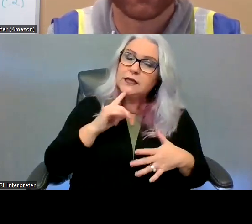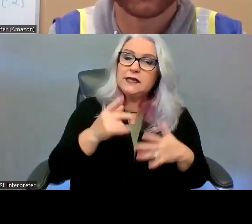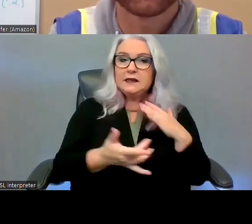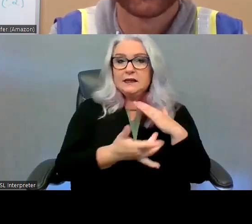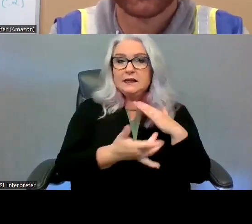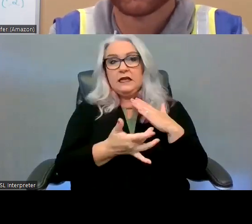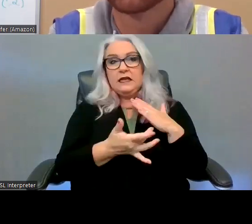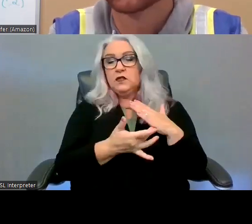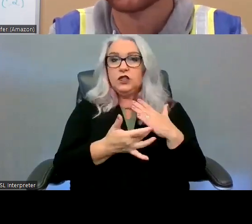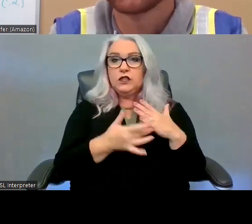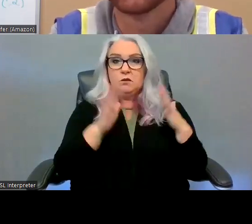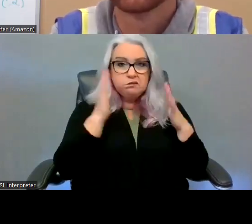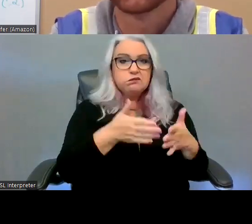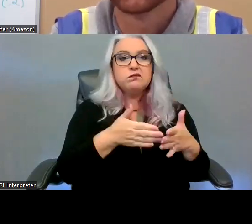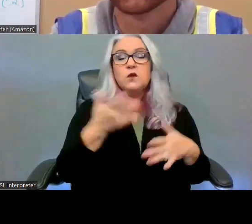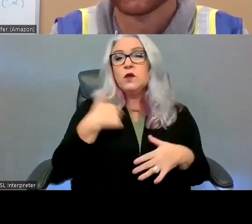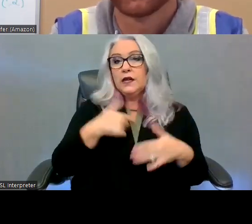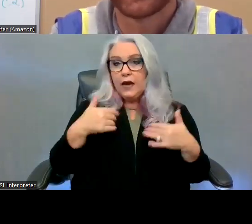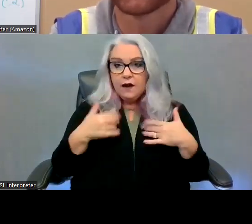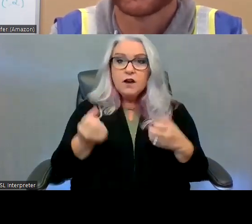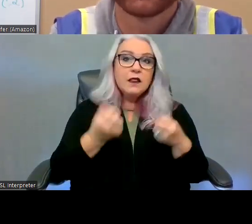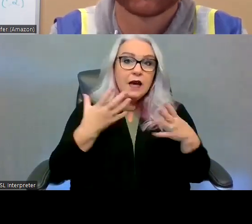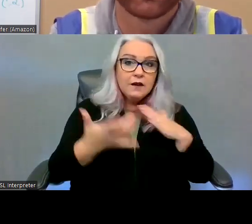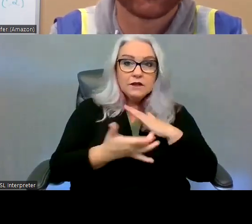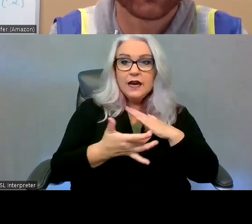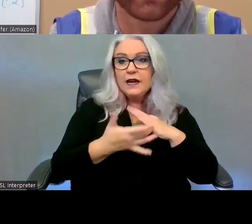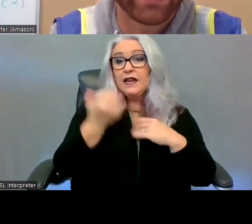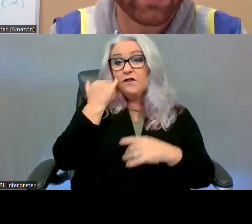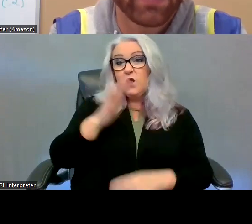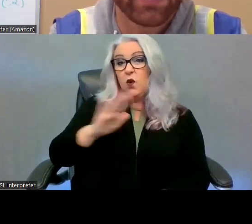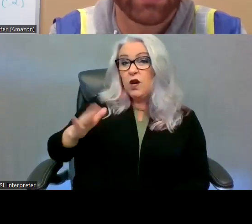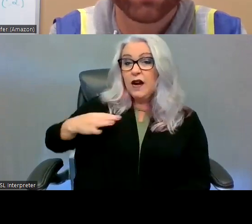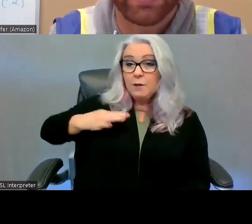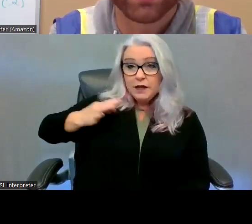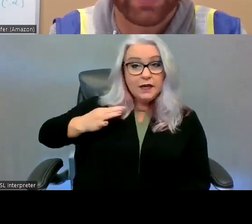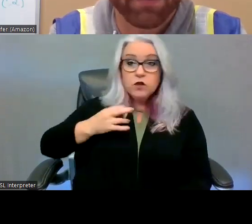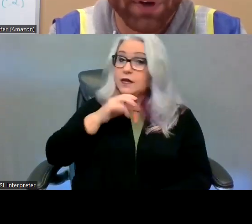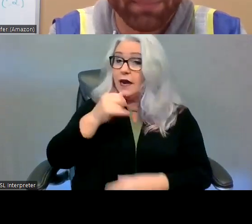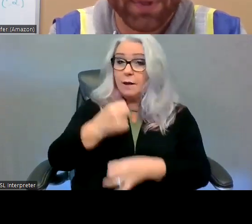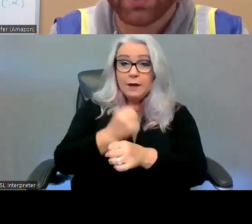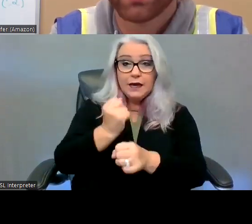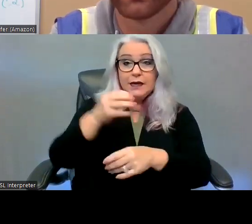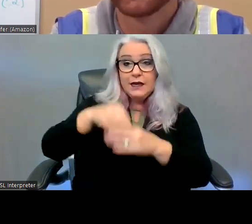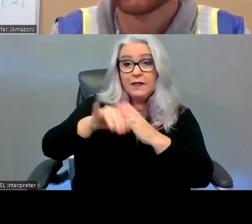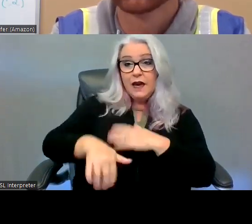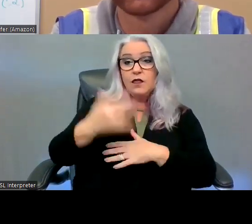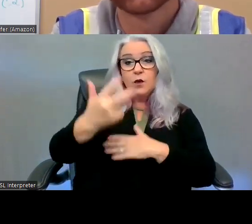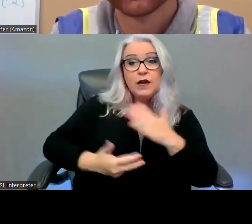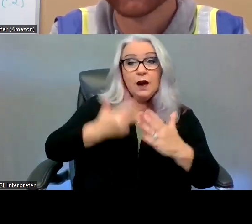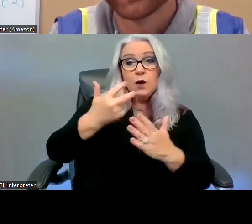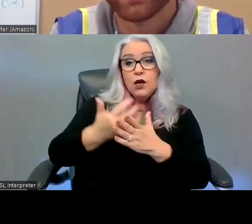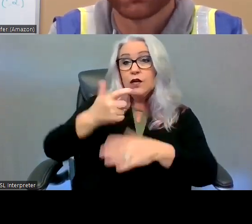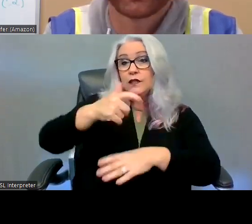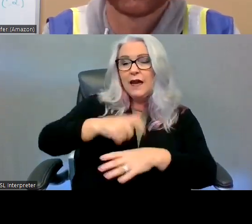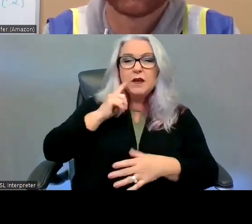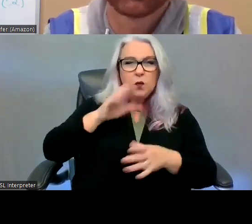tech enhancements that unfortunately, if your application isn't created in the 3-hour time frame, it does withdraw you